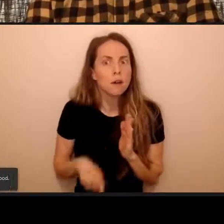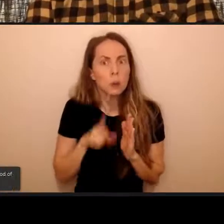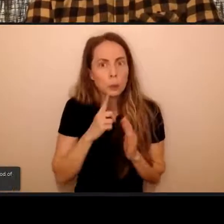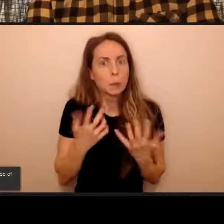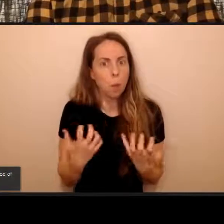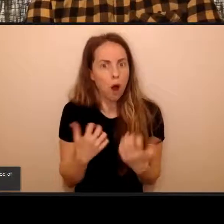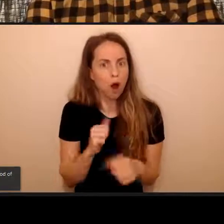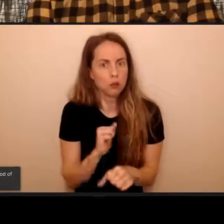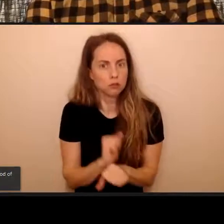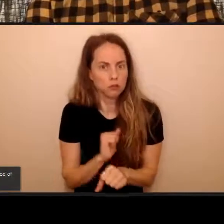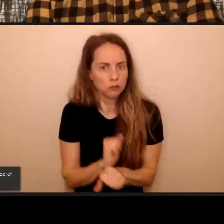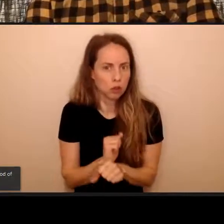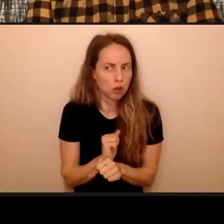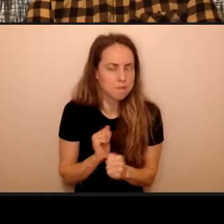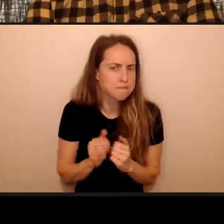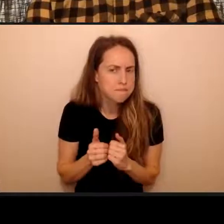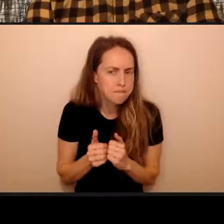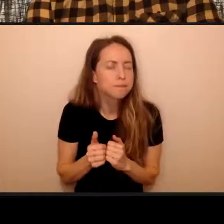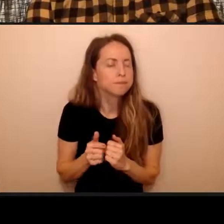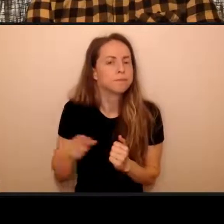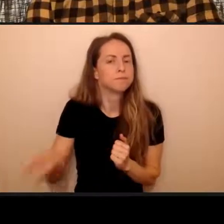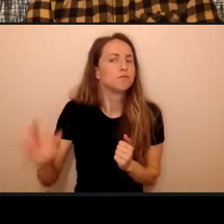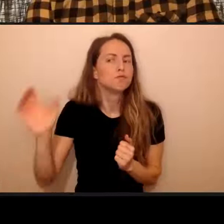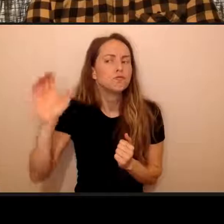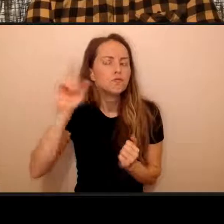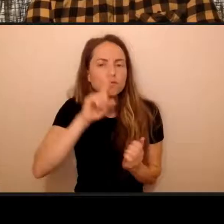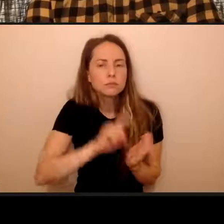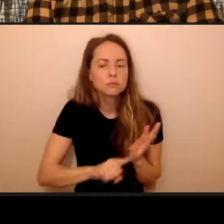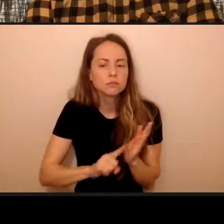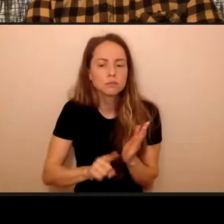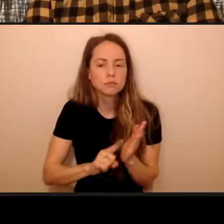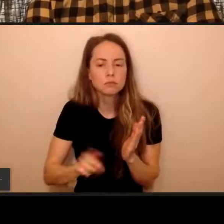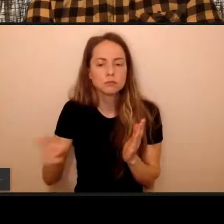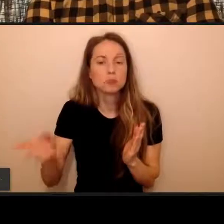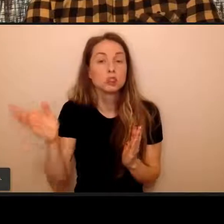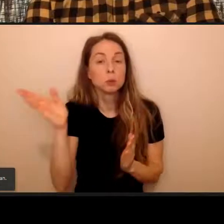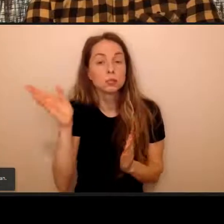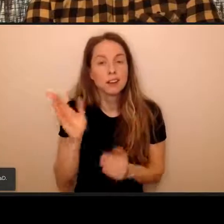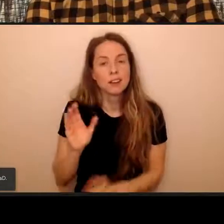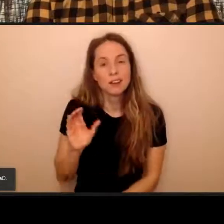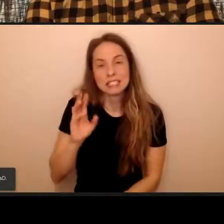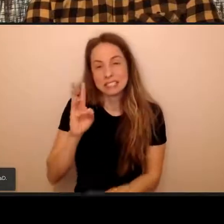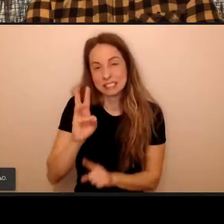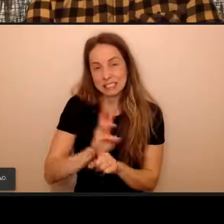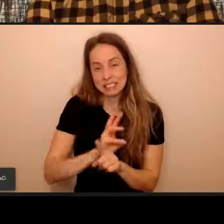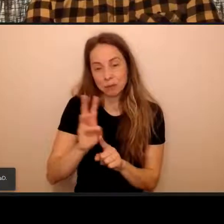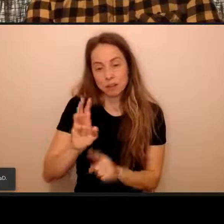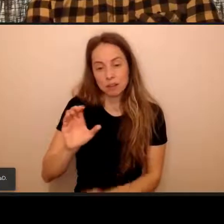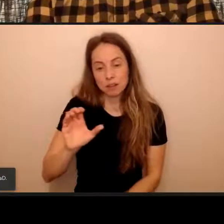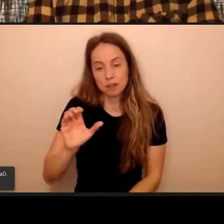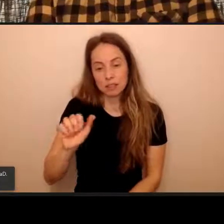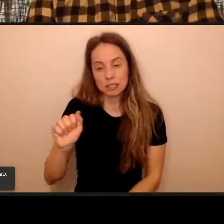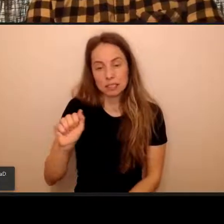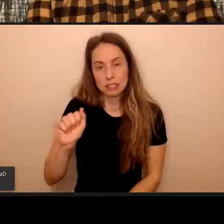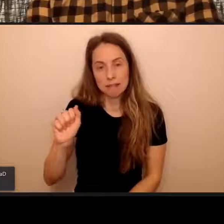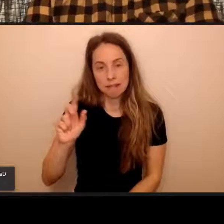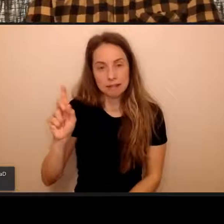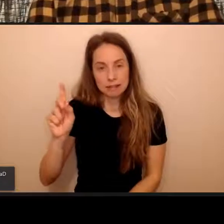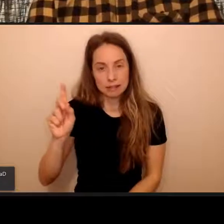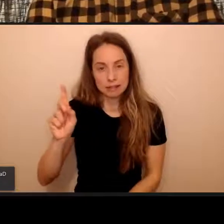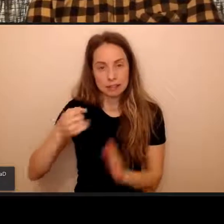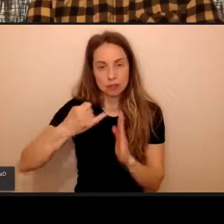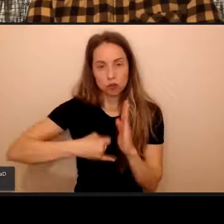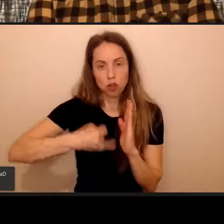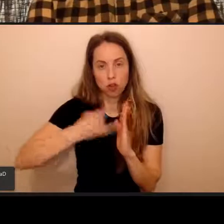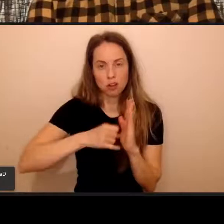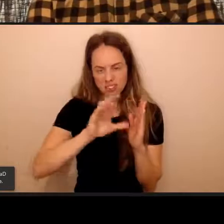a job. So she presented like a 6-month CAD drawing. CAD stands